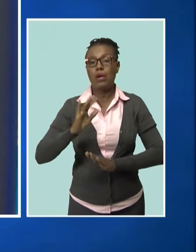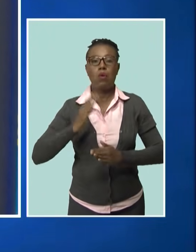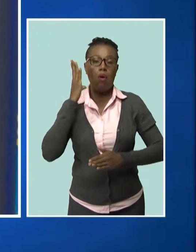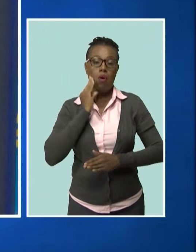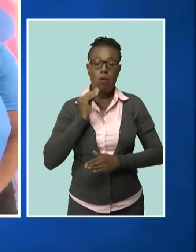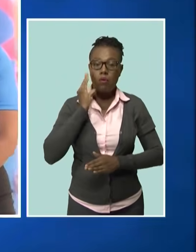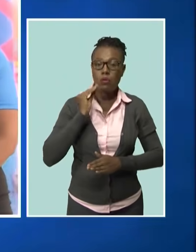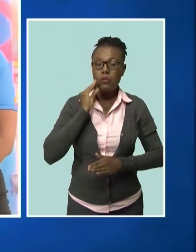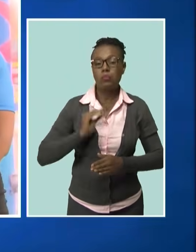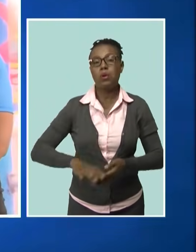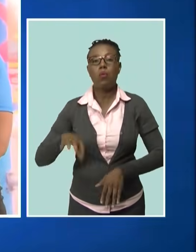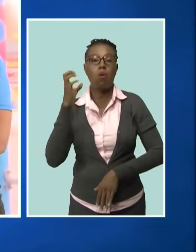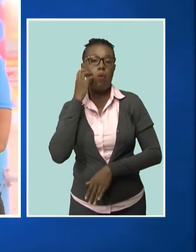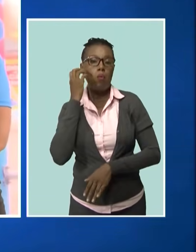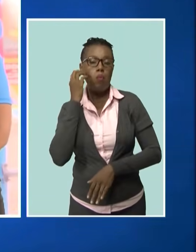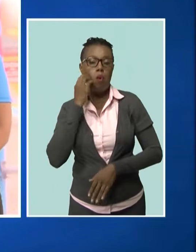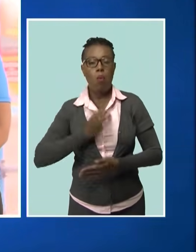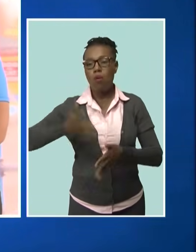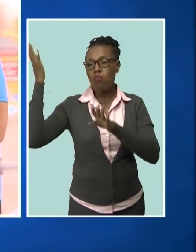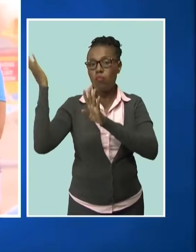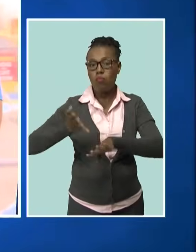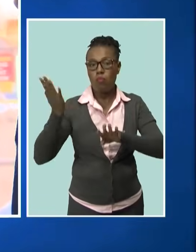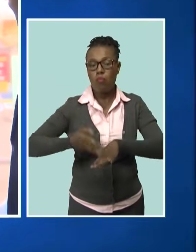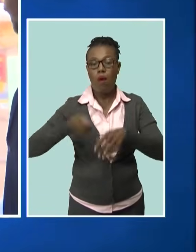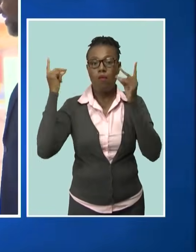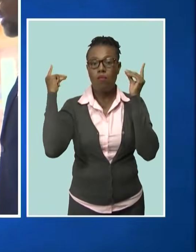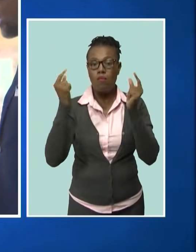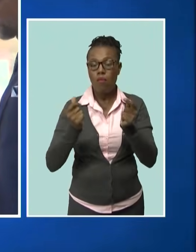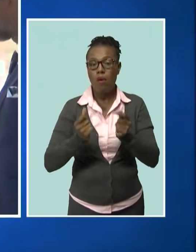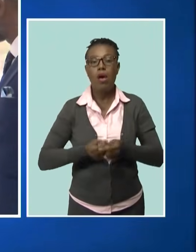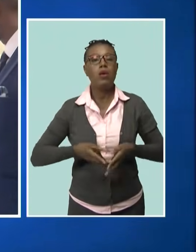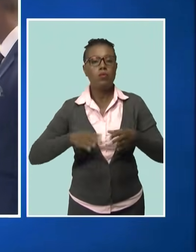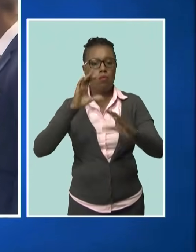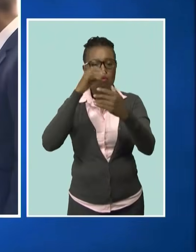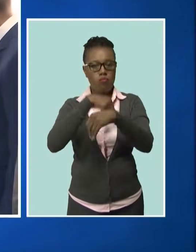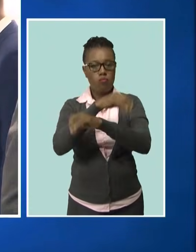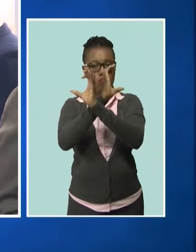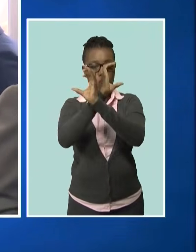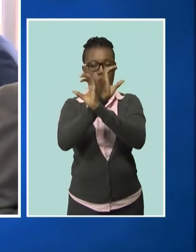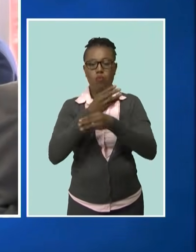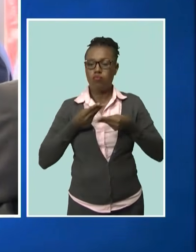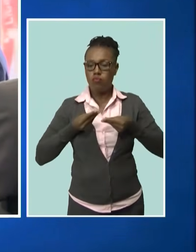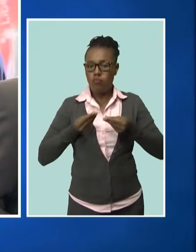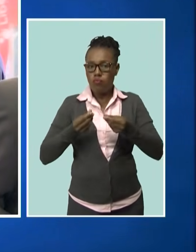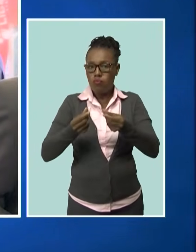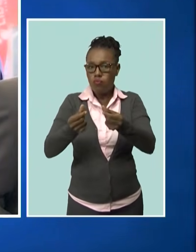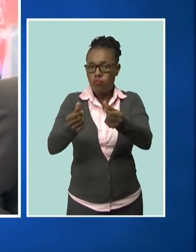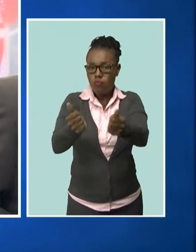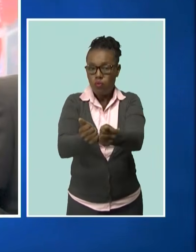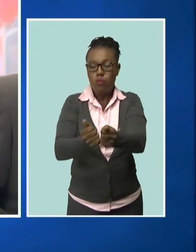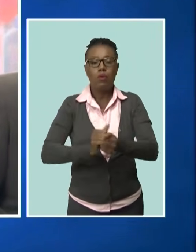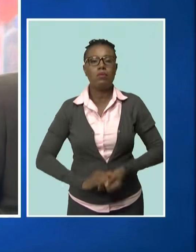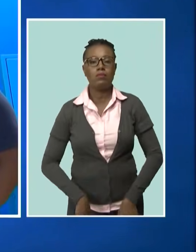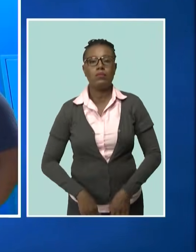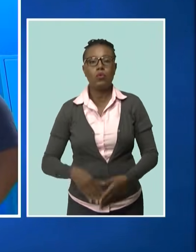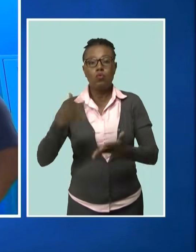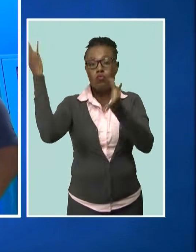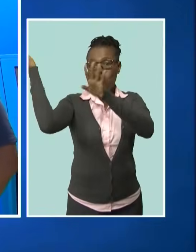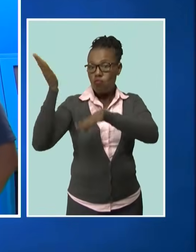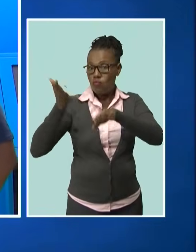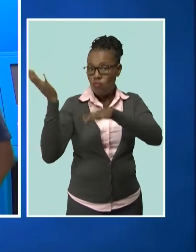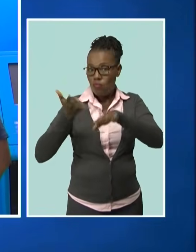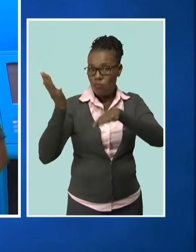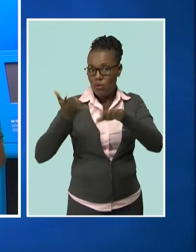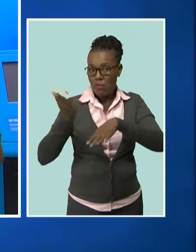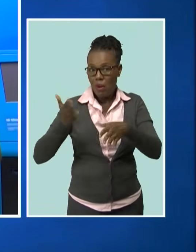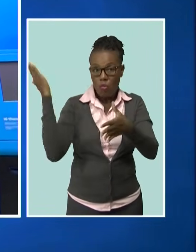experiences with faster download speeds, smoother video calls, uninterrupted streaming, instant app responses,